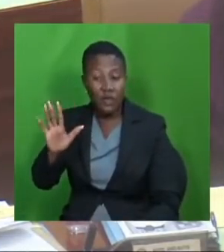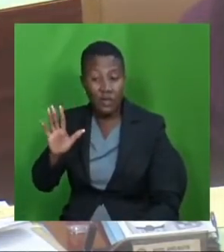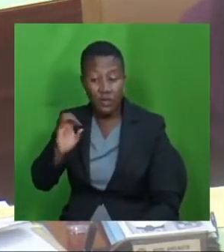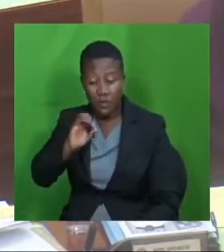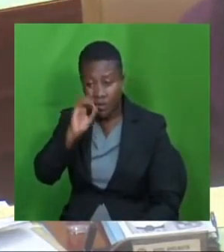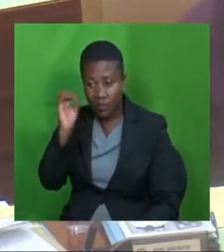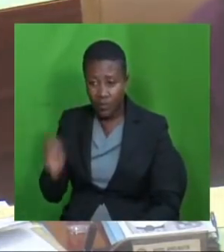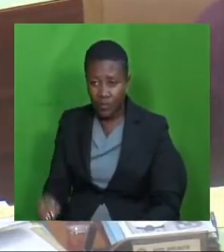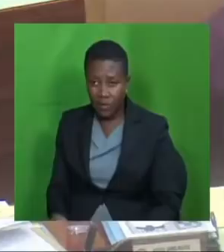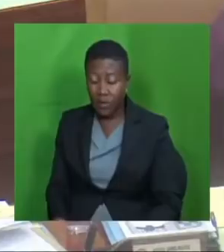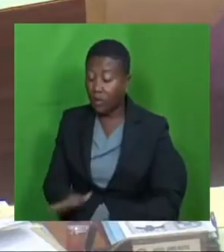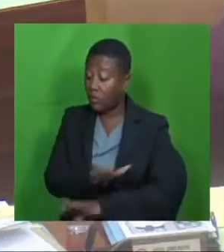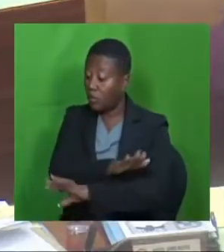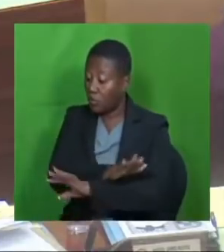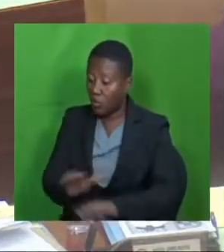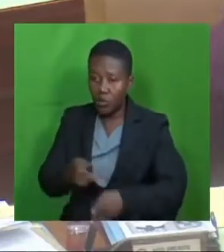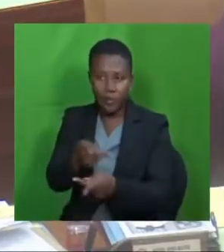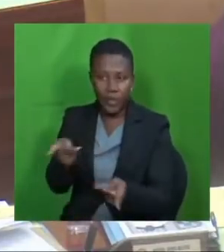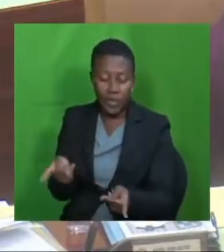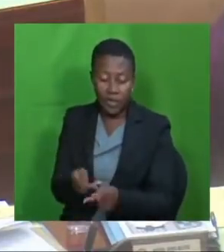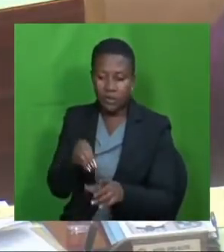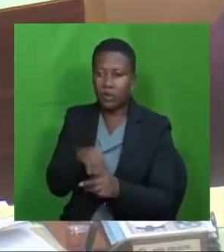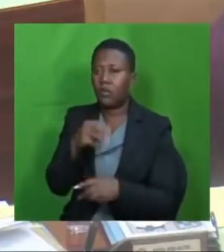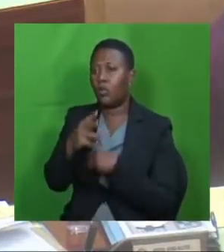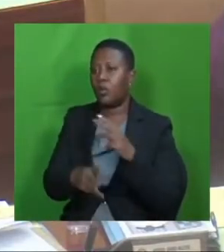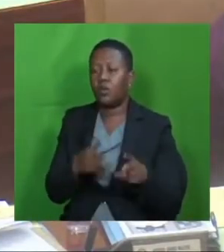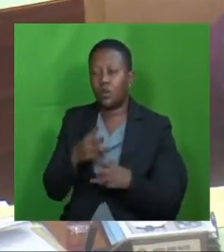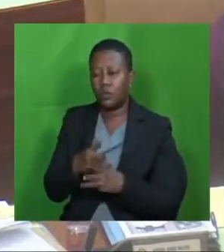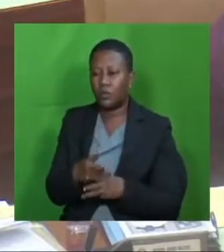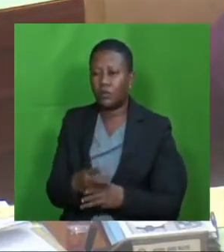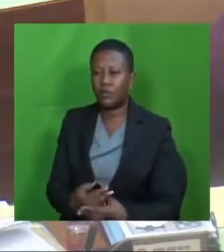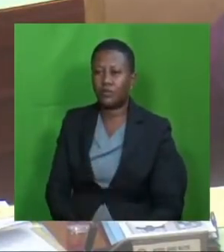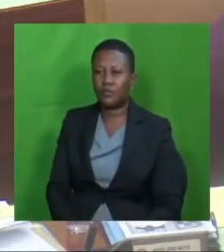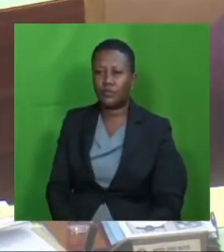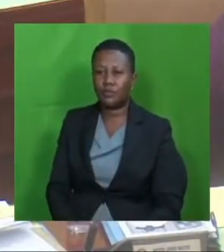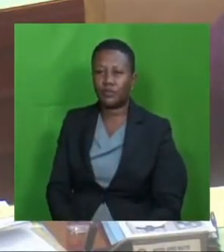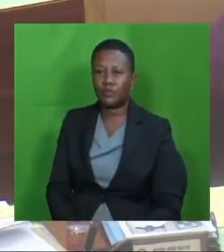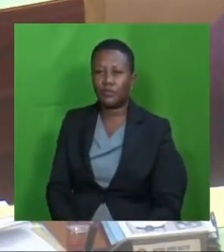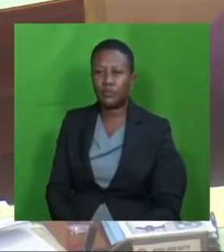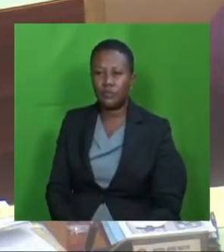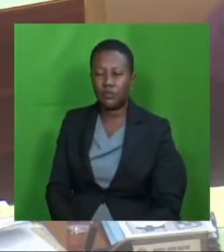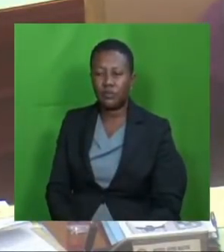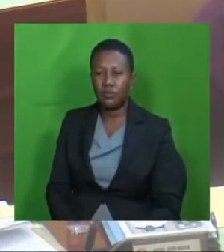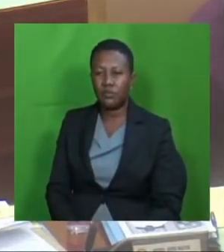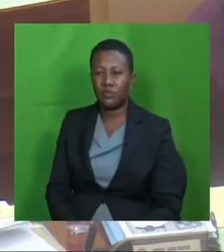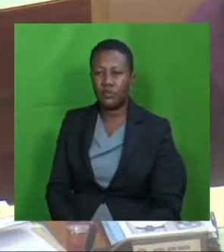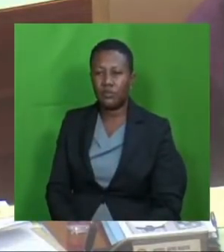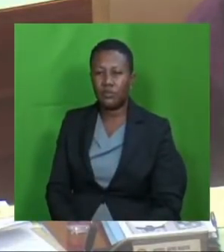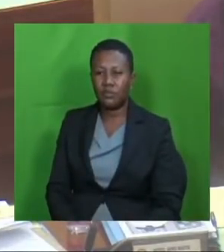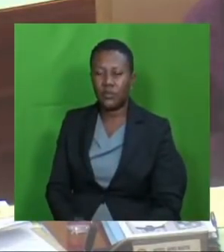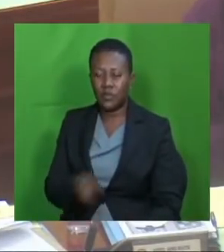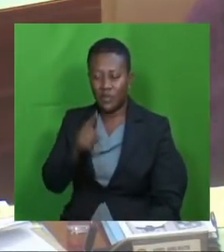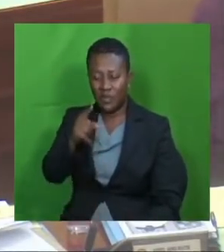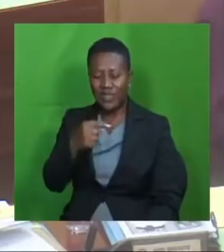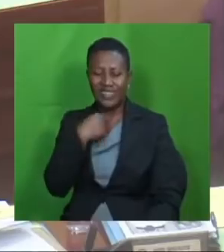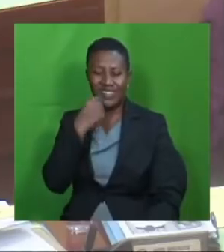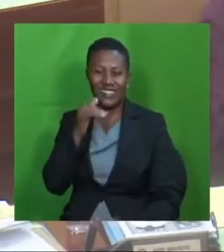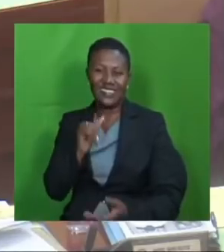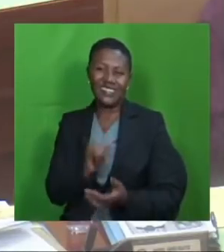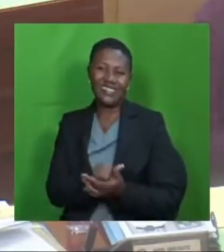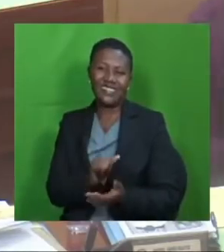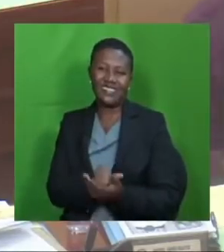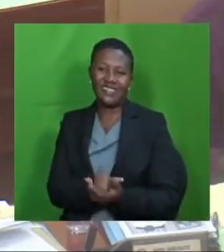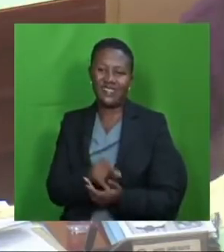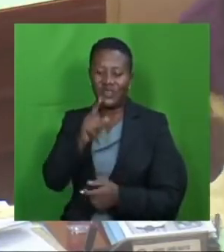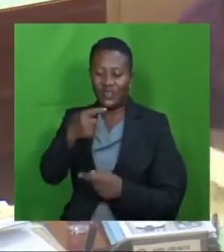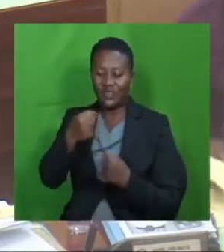1.75%. Nowhere in the world. Nowhere in the world. Therefore, for you to create an impression that you are